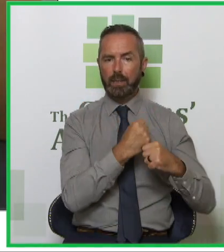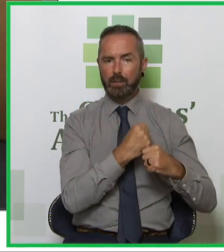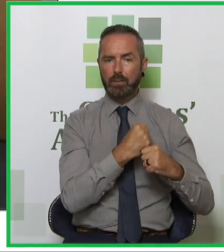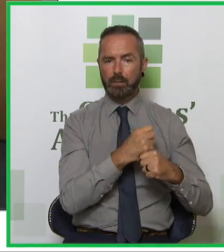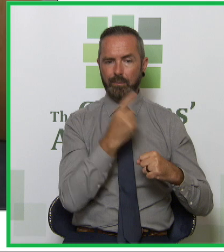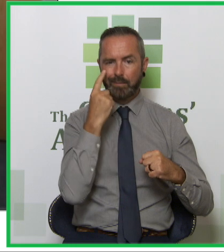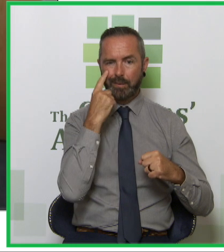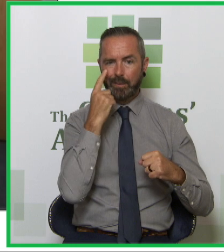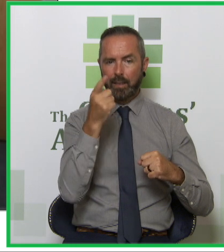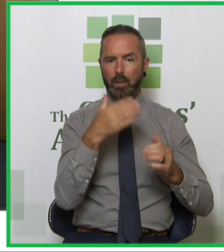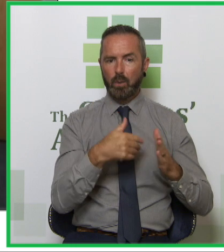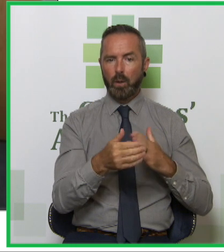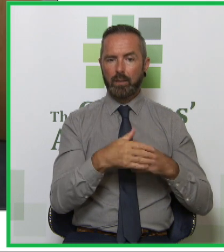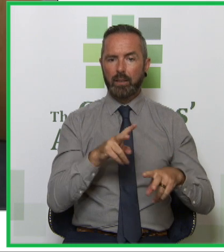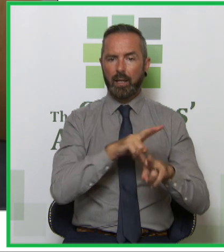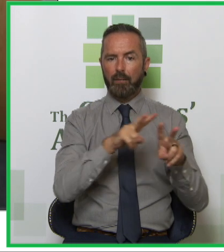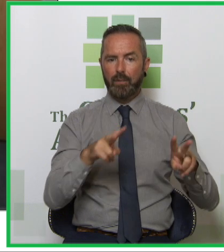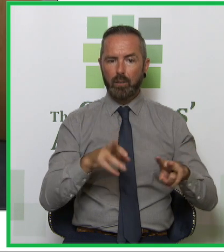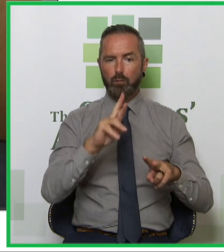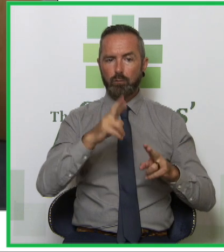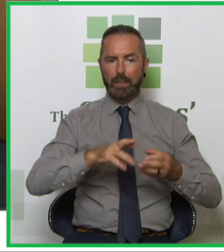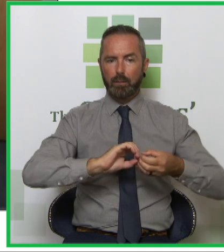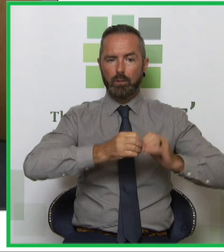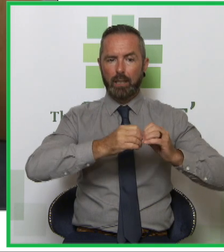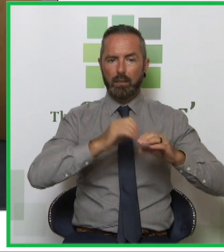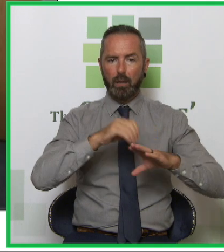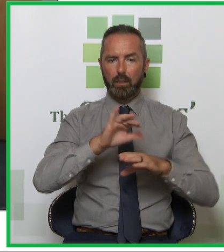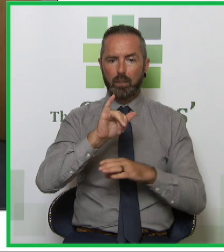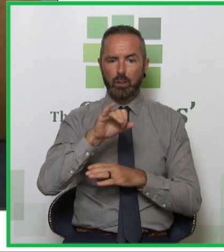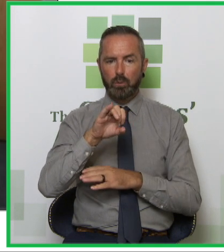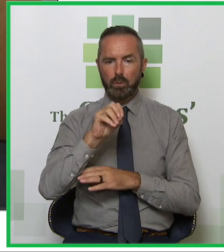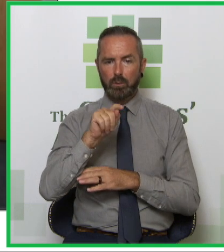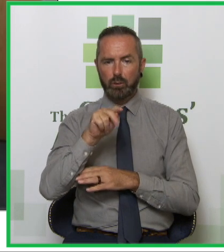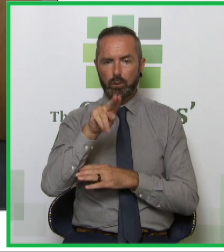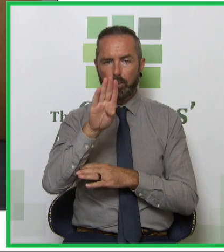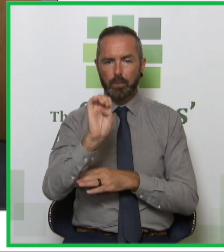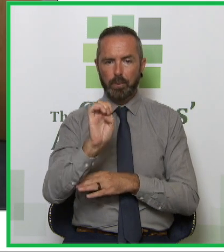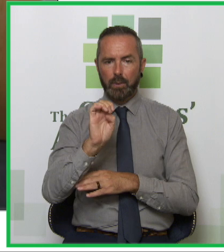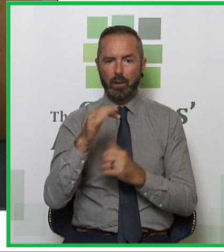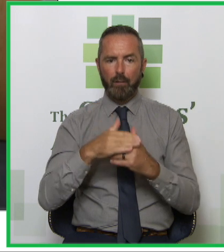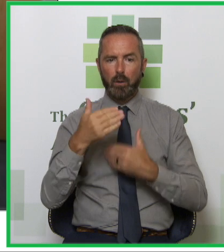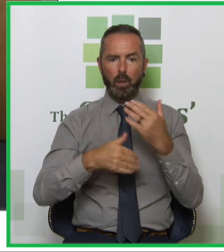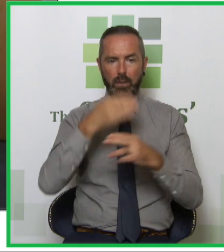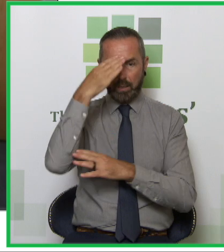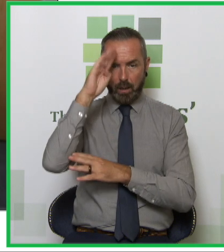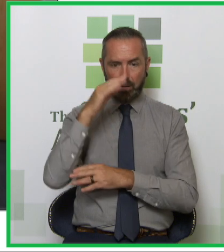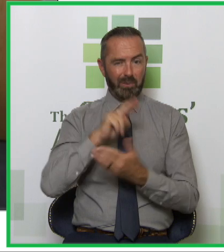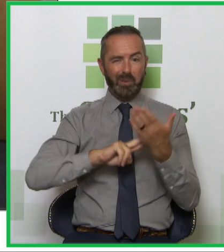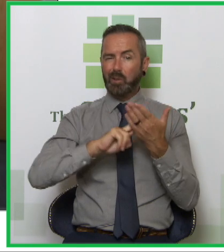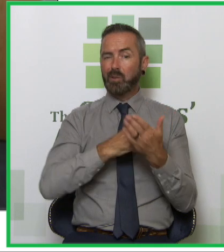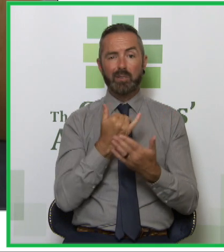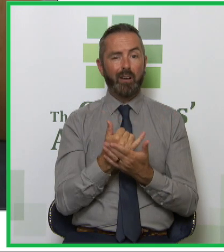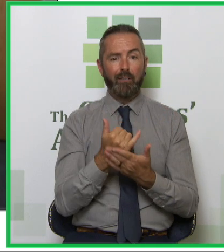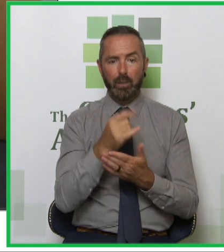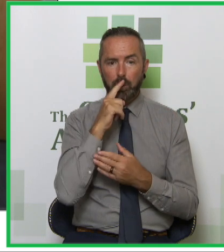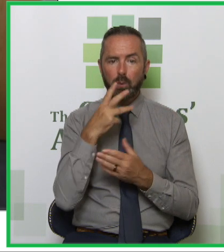is a video recreation on YouTube of a process that exists in Ireland. It's not used a lot, but what you can